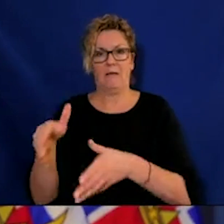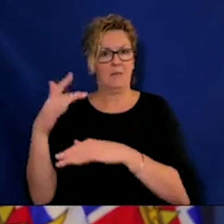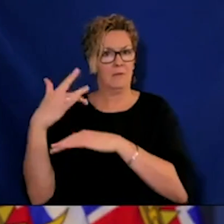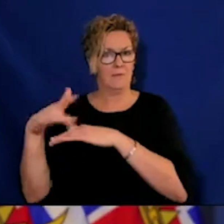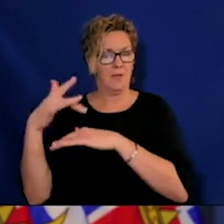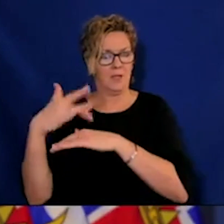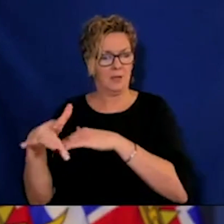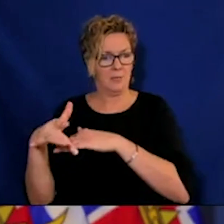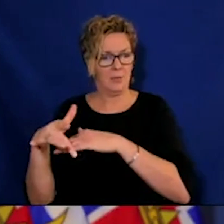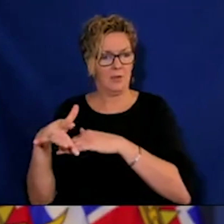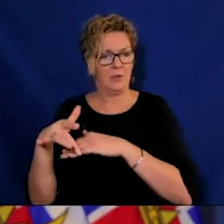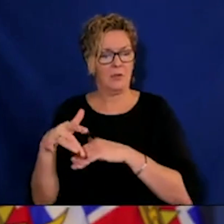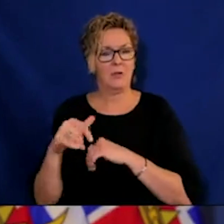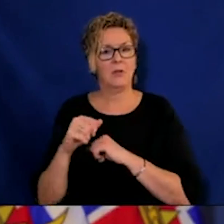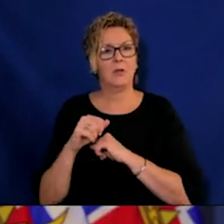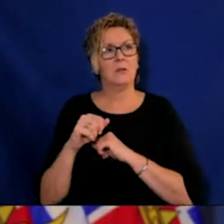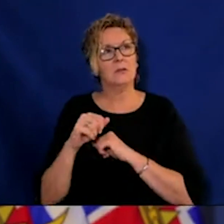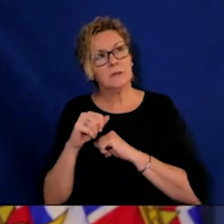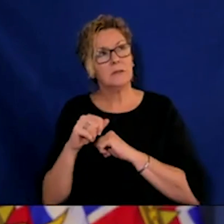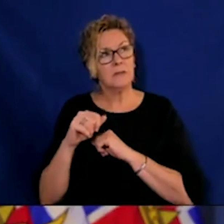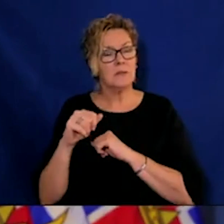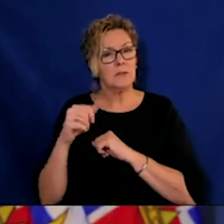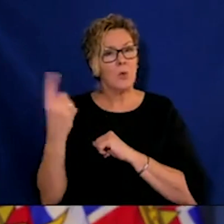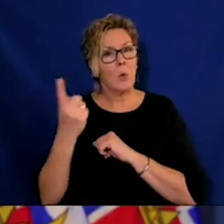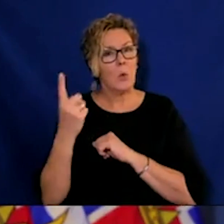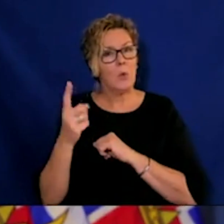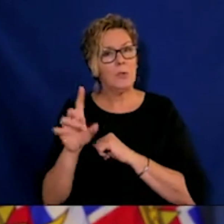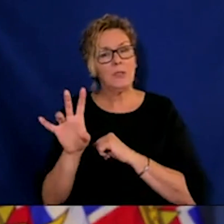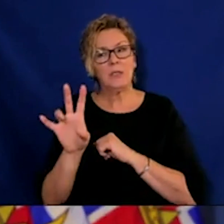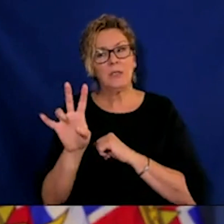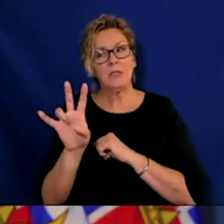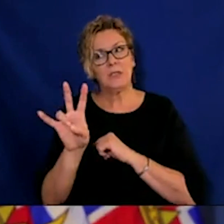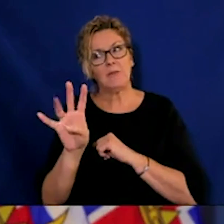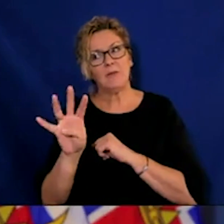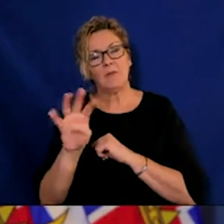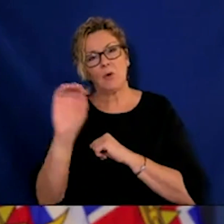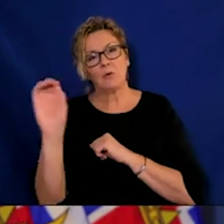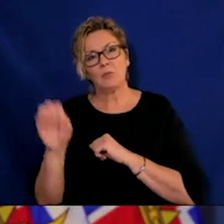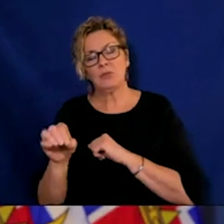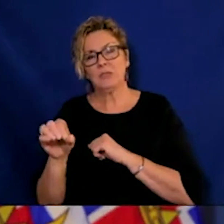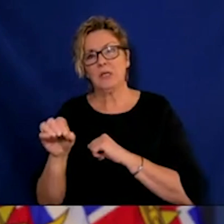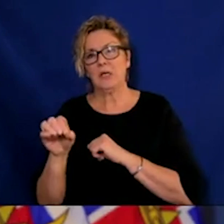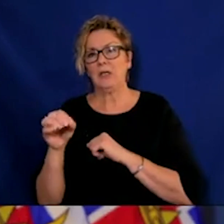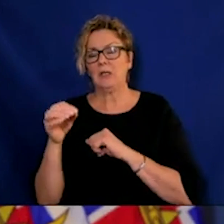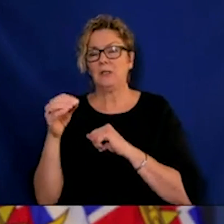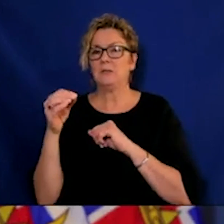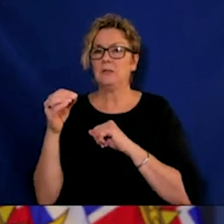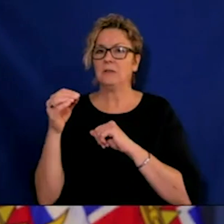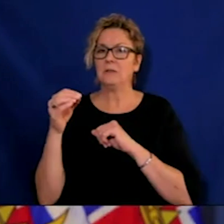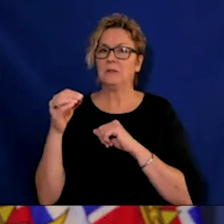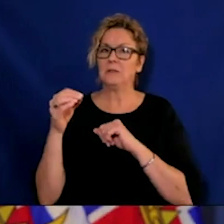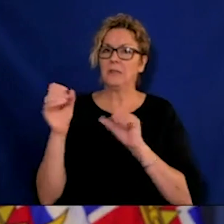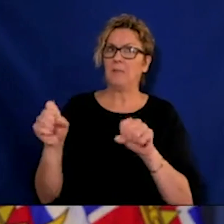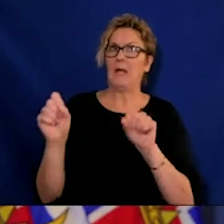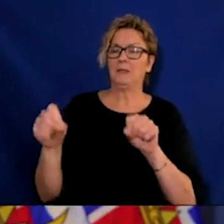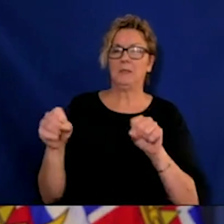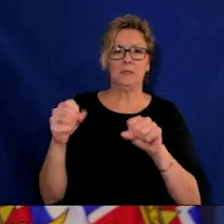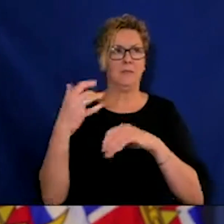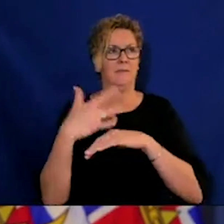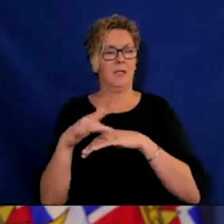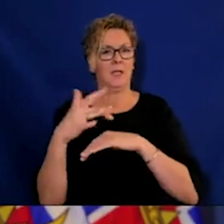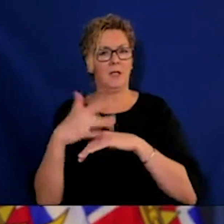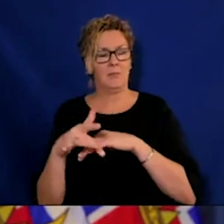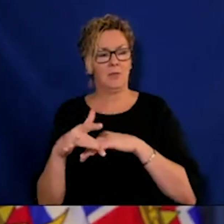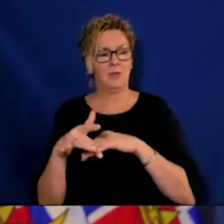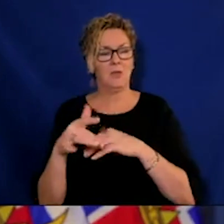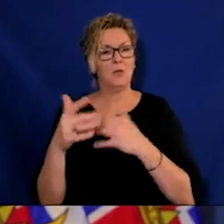fact, our total capacity is only 74.3% of base ICU beds. And so we are able, in terms